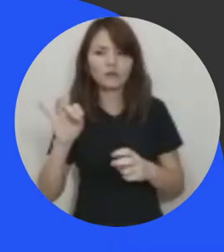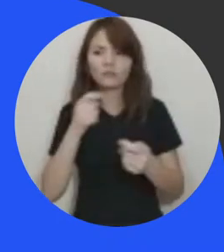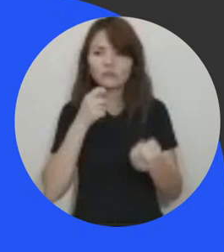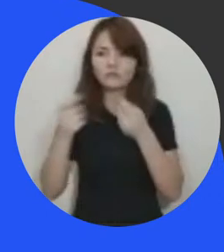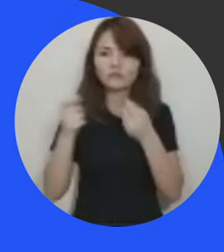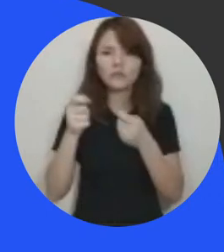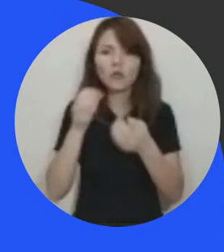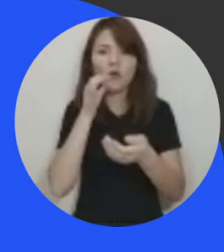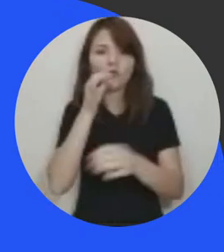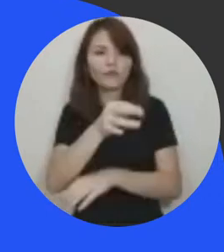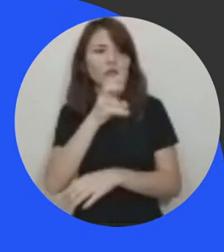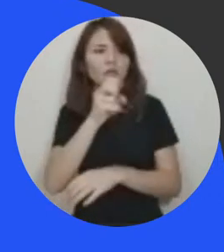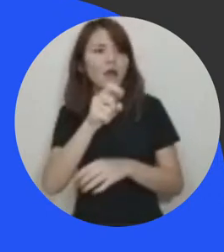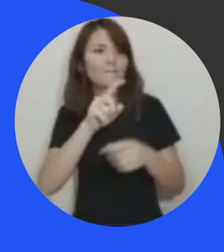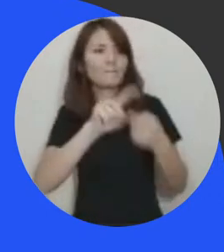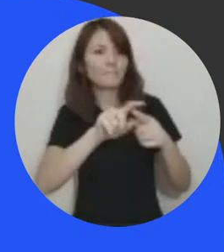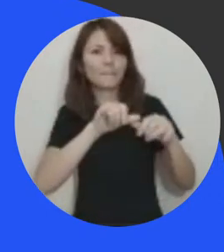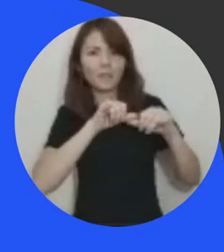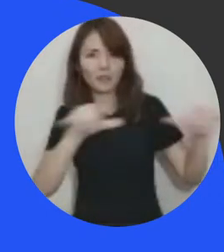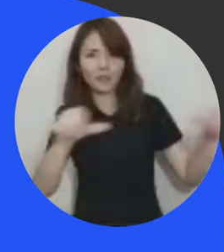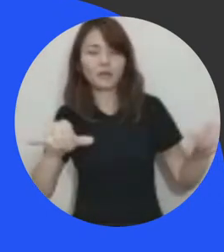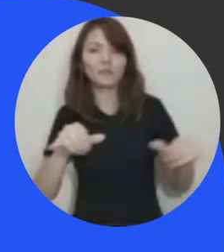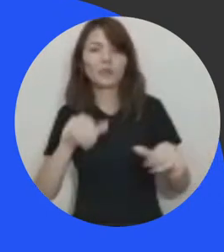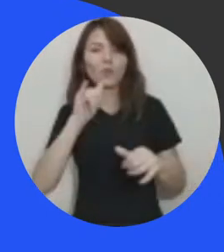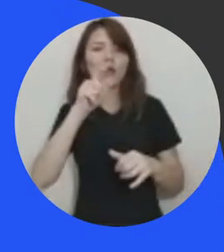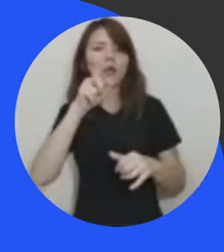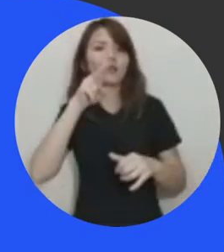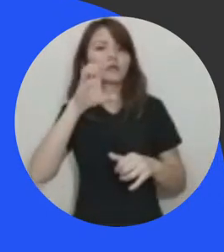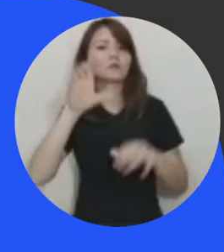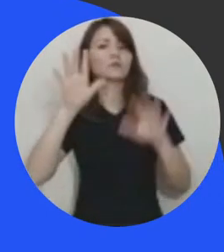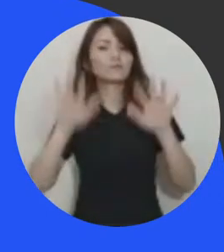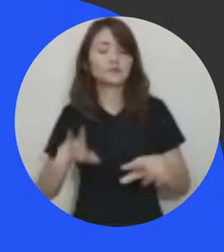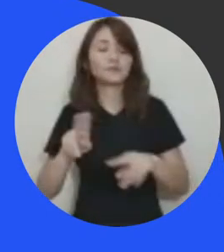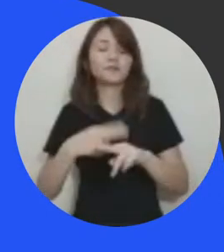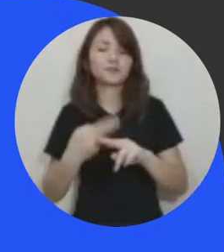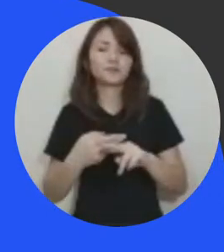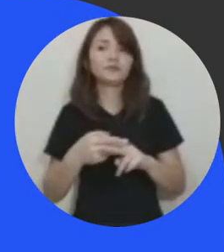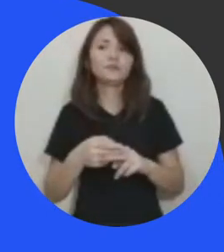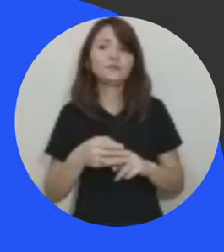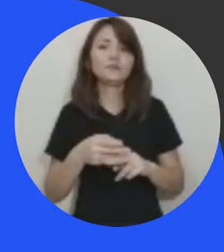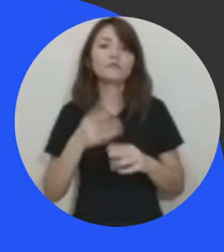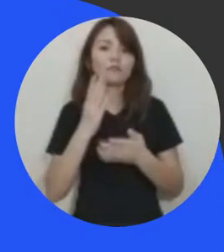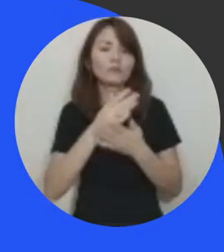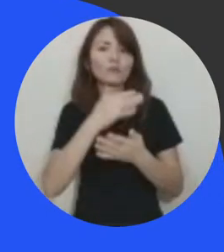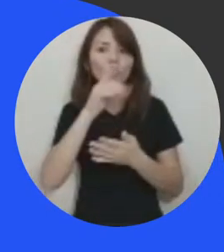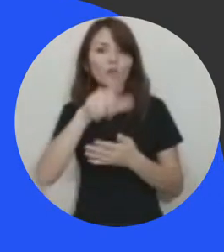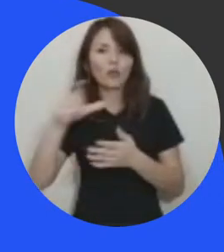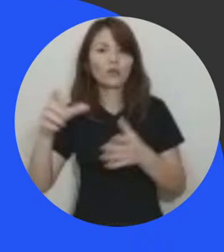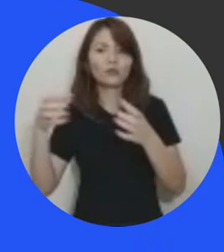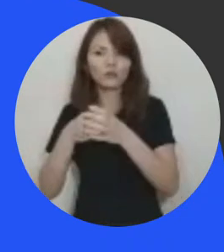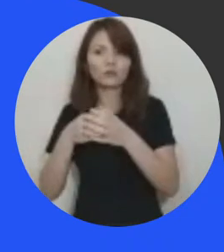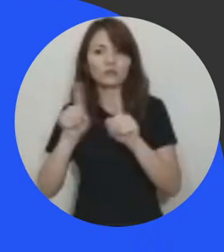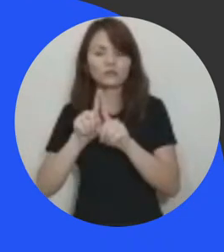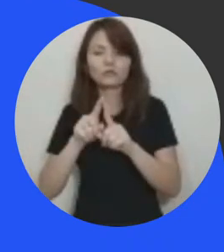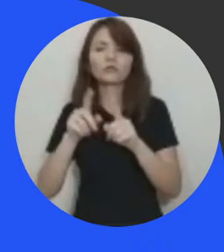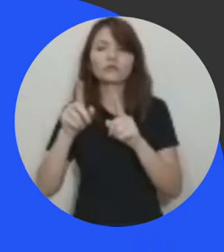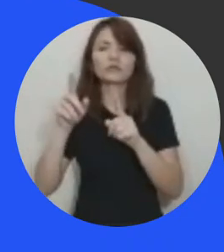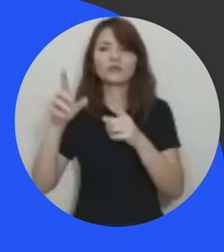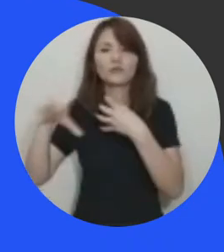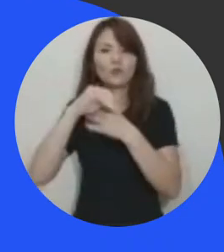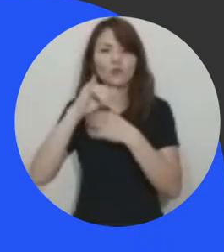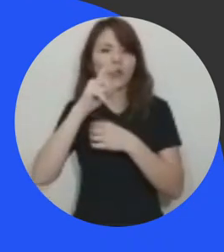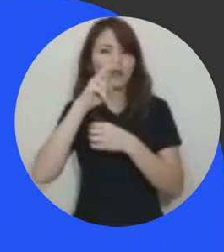So 3.25 million people, and Public Health Wales is really responsible for the diagnostics